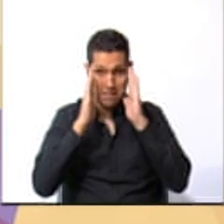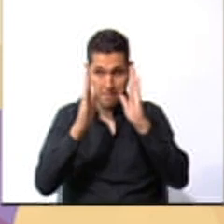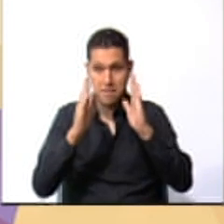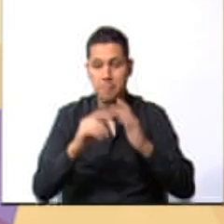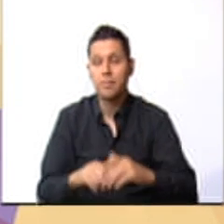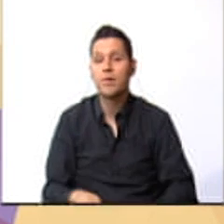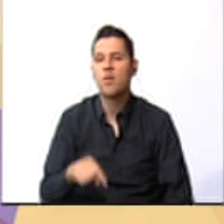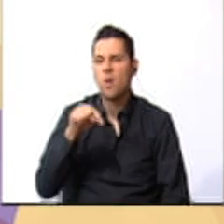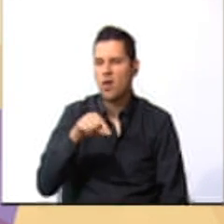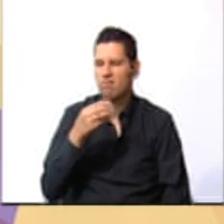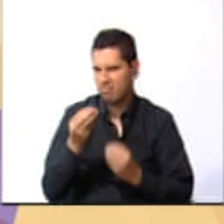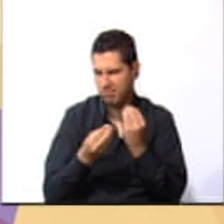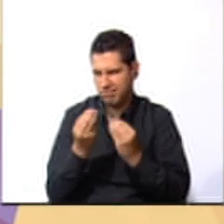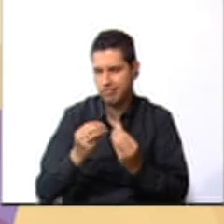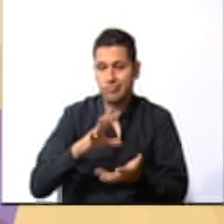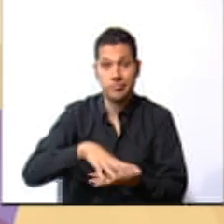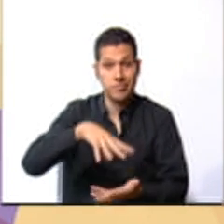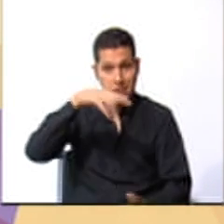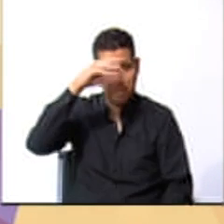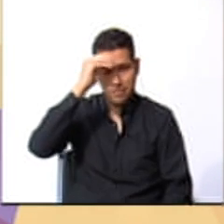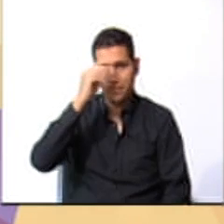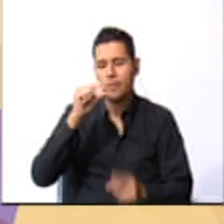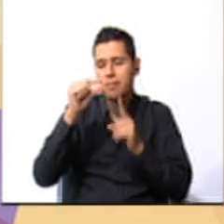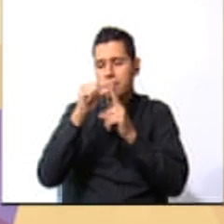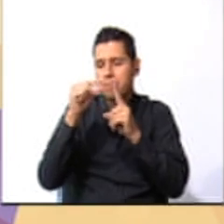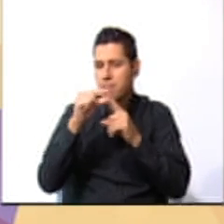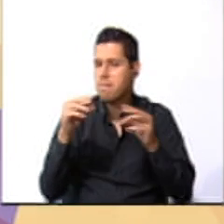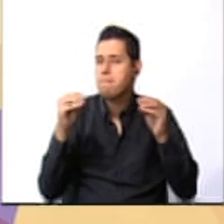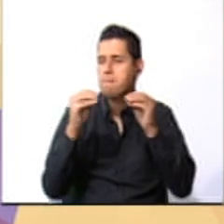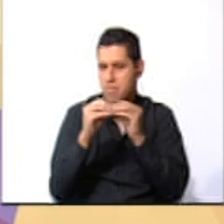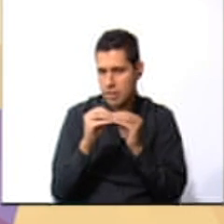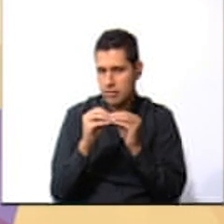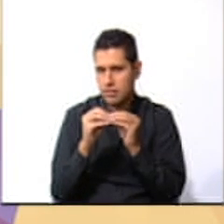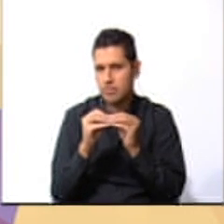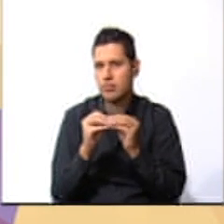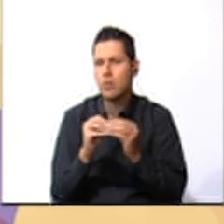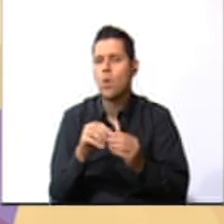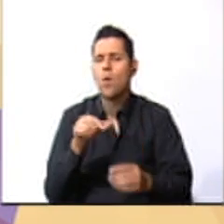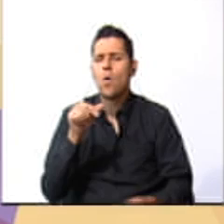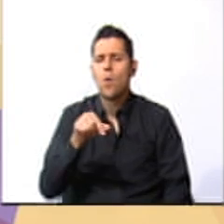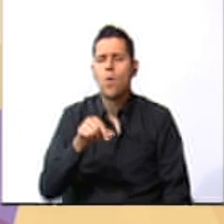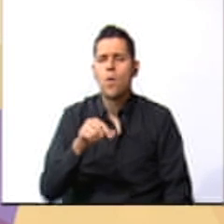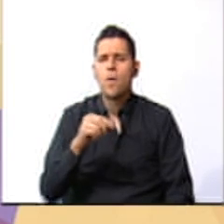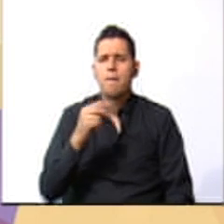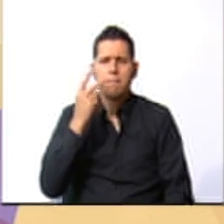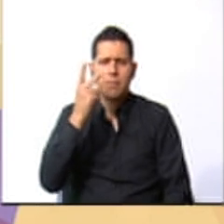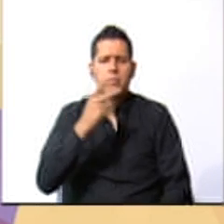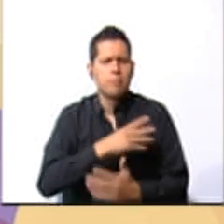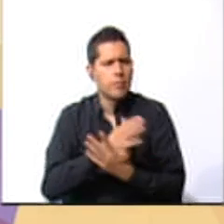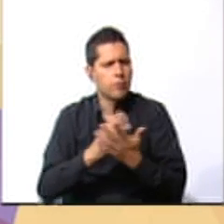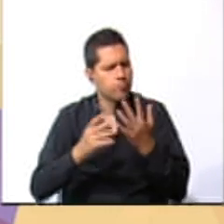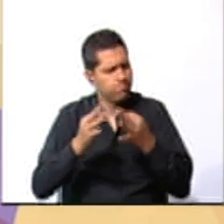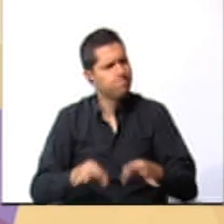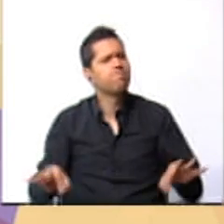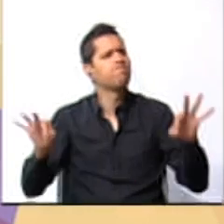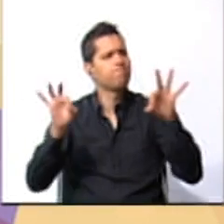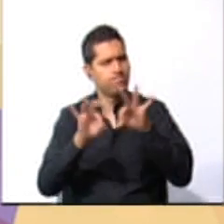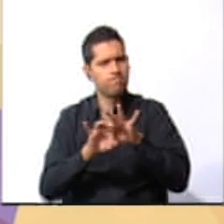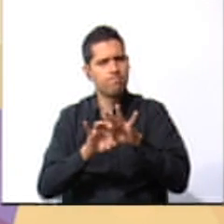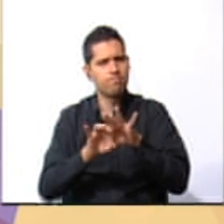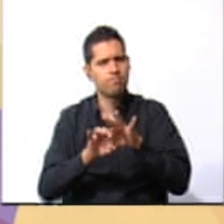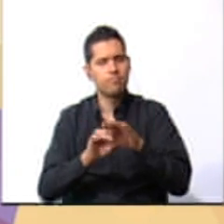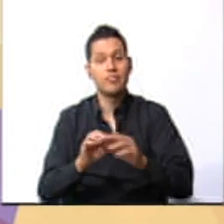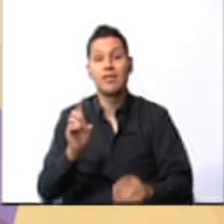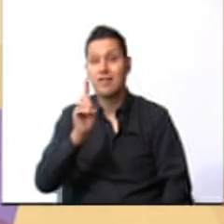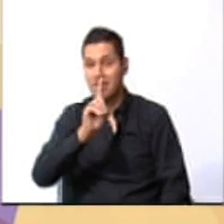We are going to learn more prepositions, and we are going to learn something very important. Right,